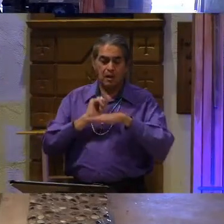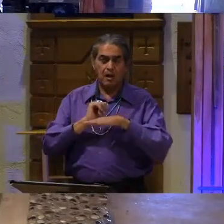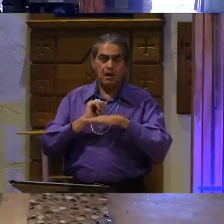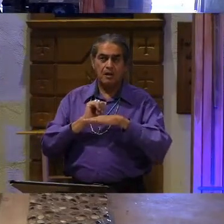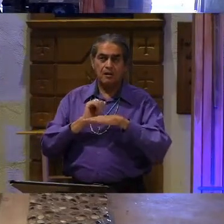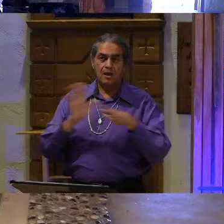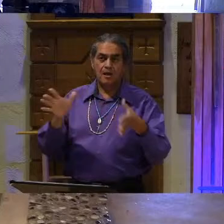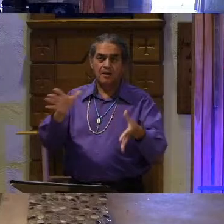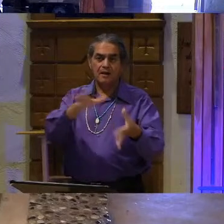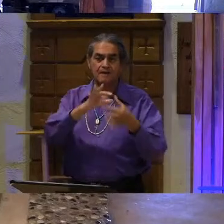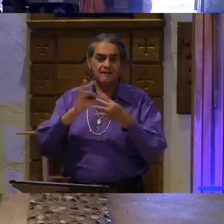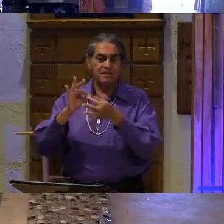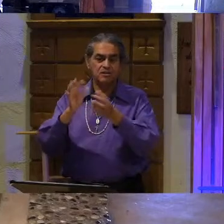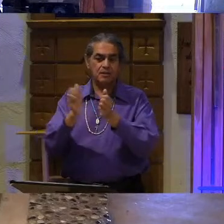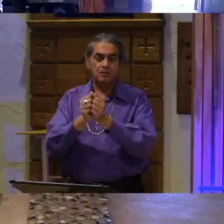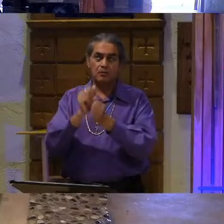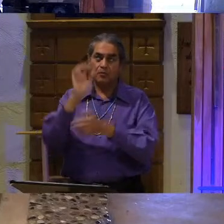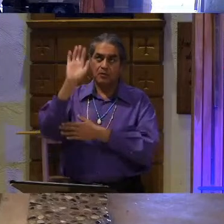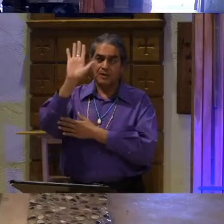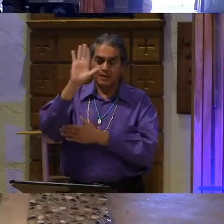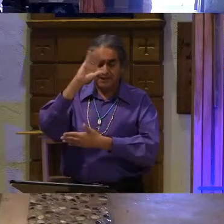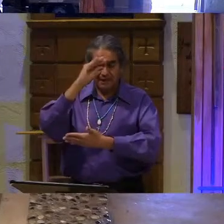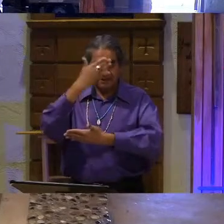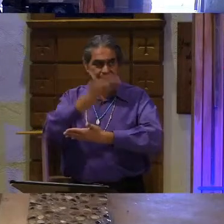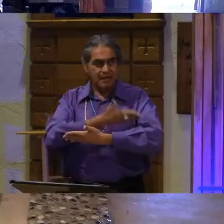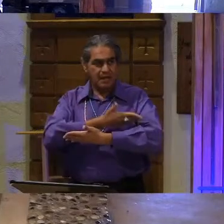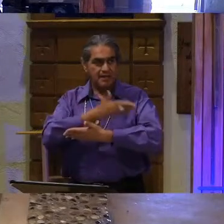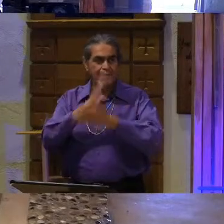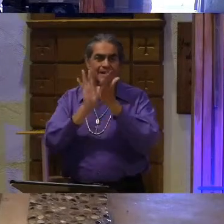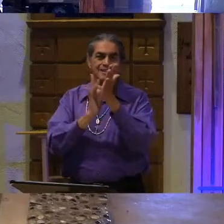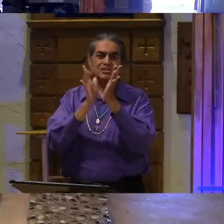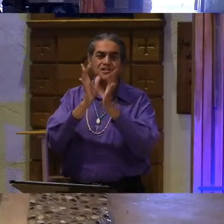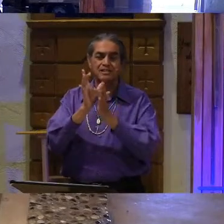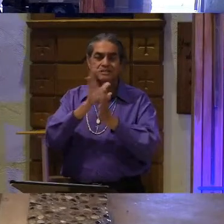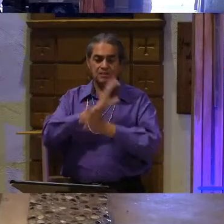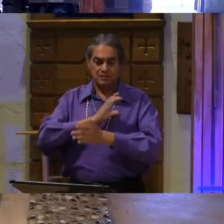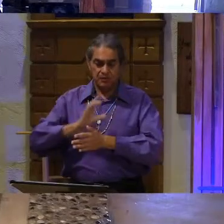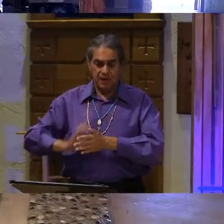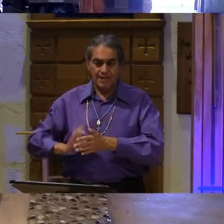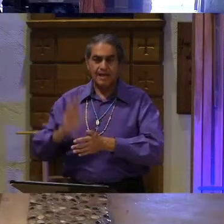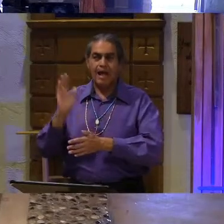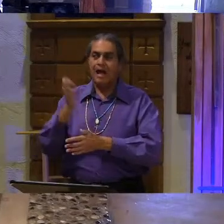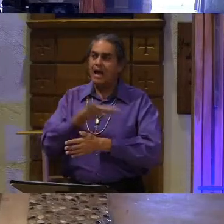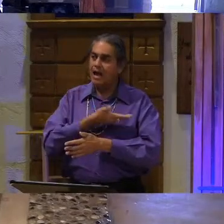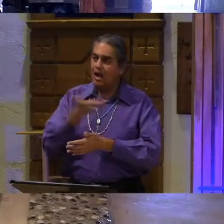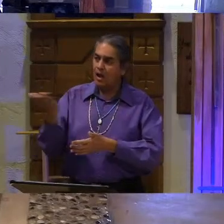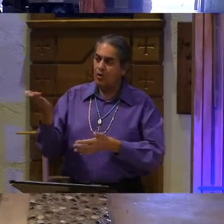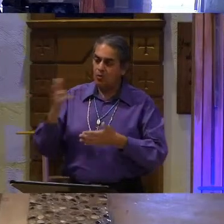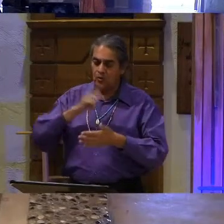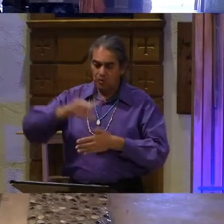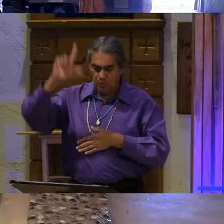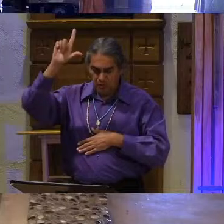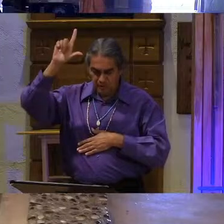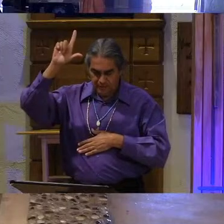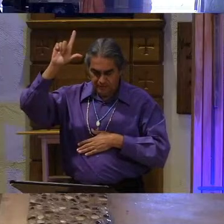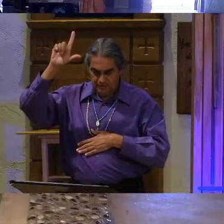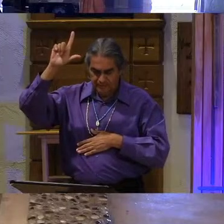fellowship with his Son, Jesus Christ, our Lord.